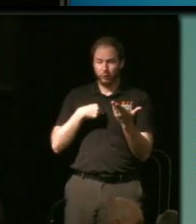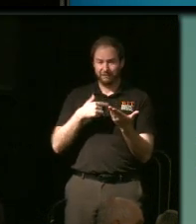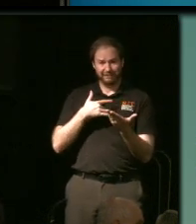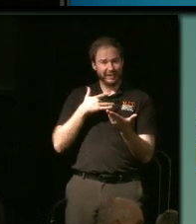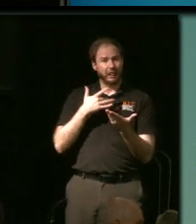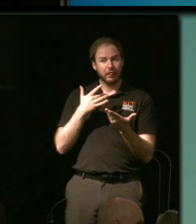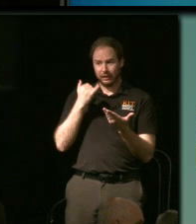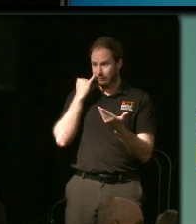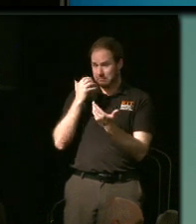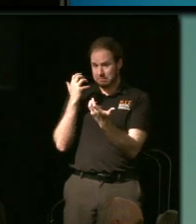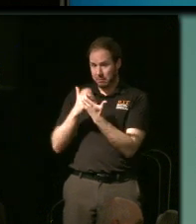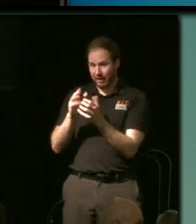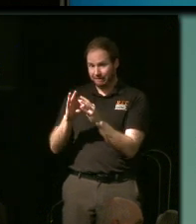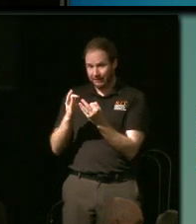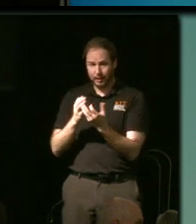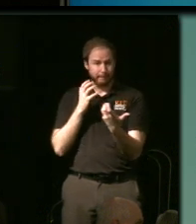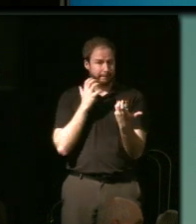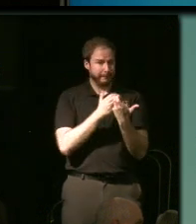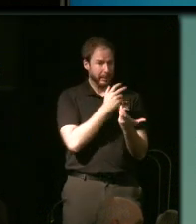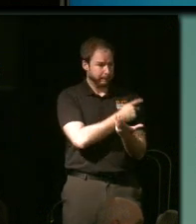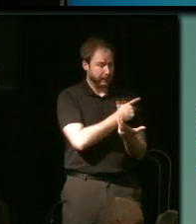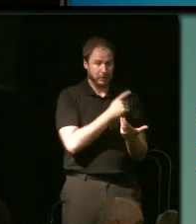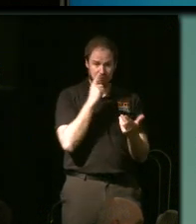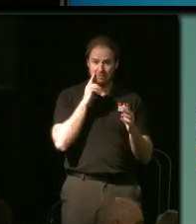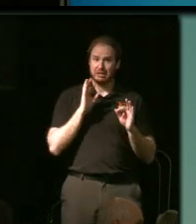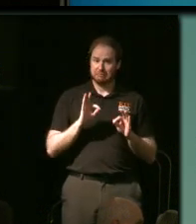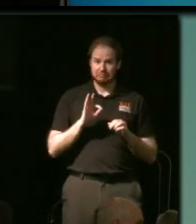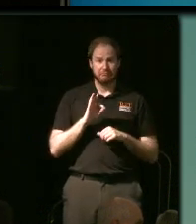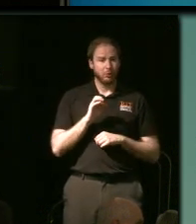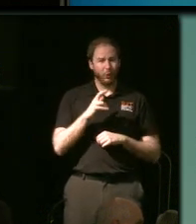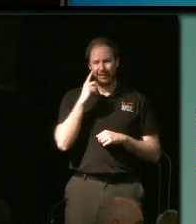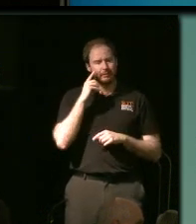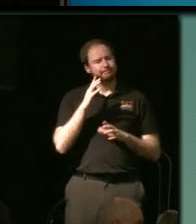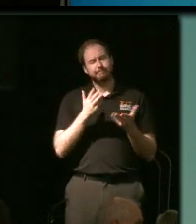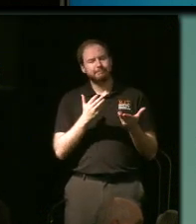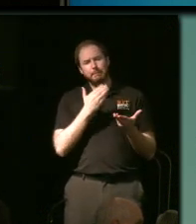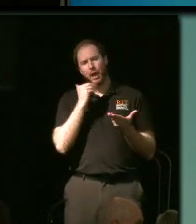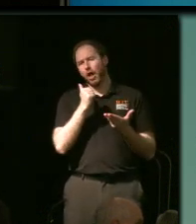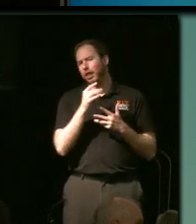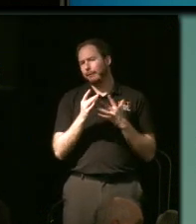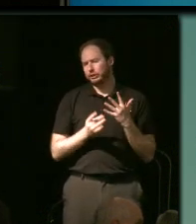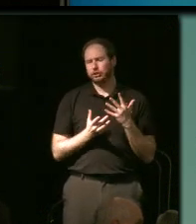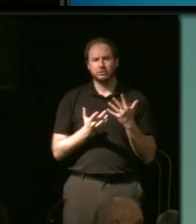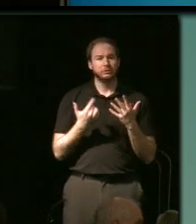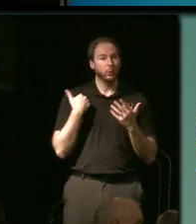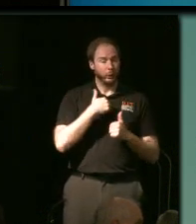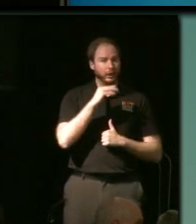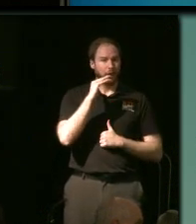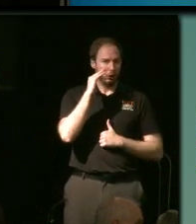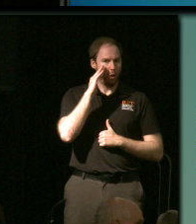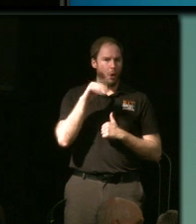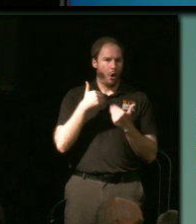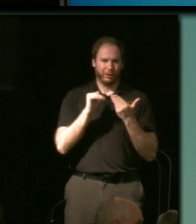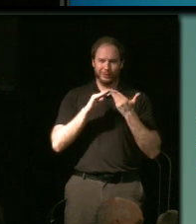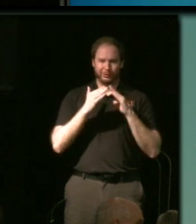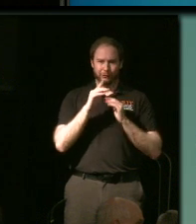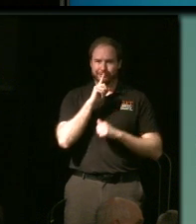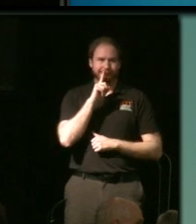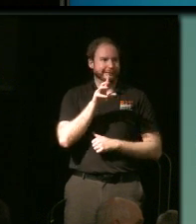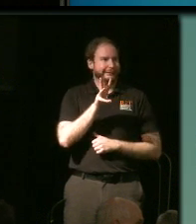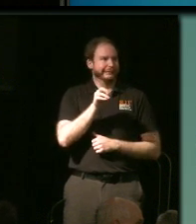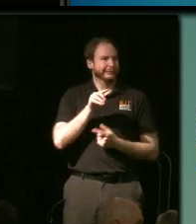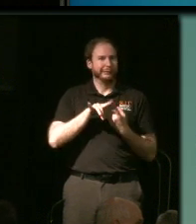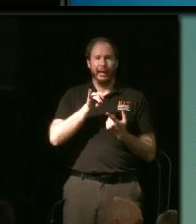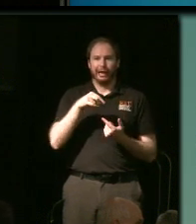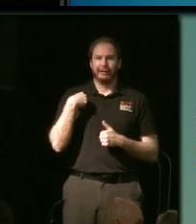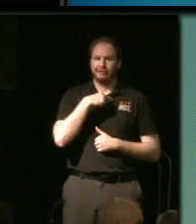family, to the patient, whether we think it's for them. We know everybody in the ocular genetics community. There's only about 60 or 80